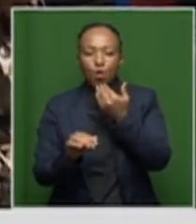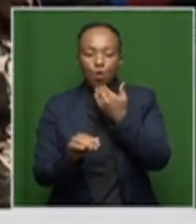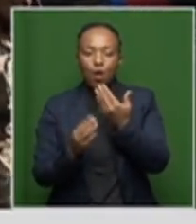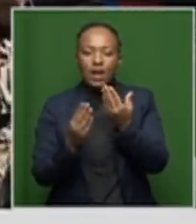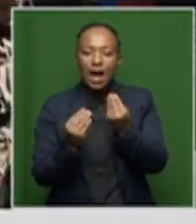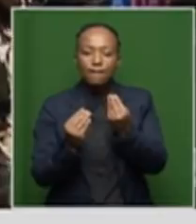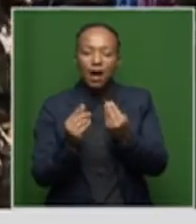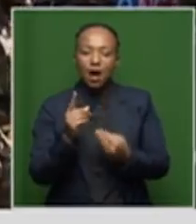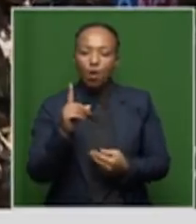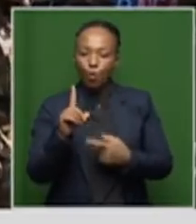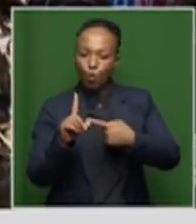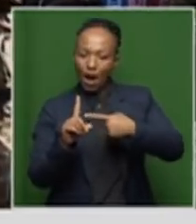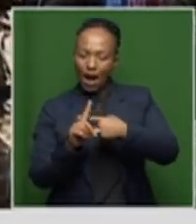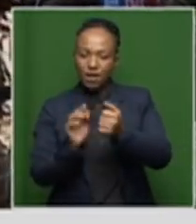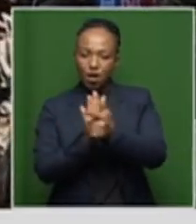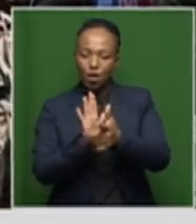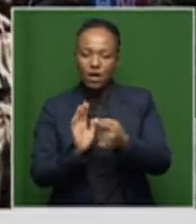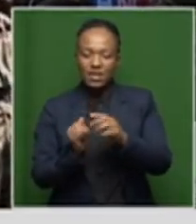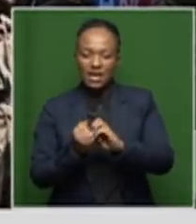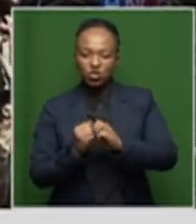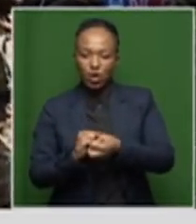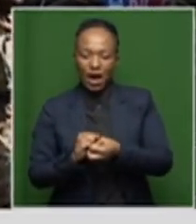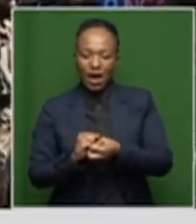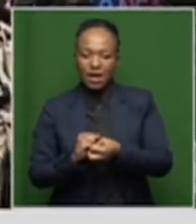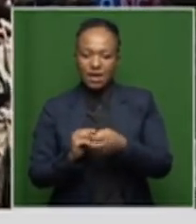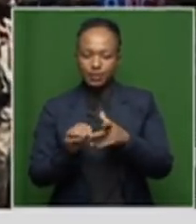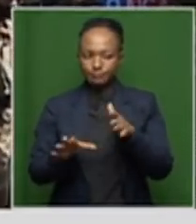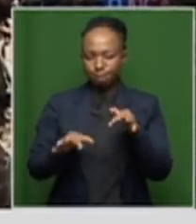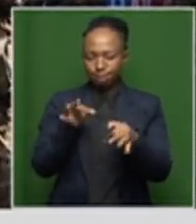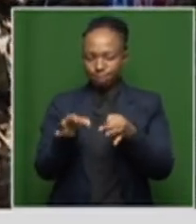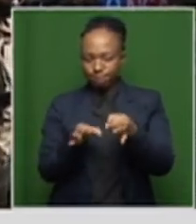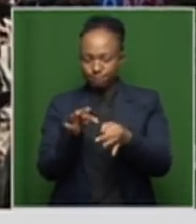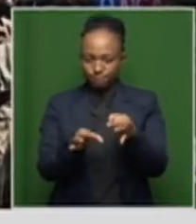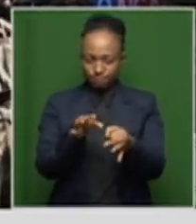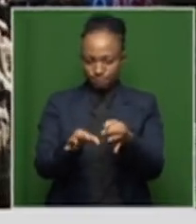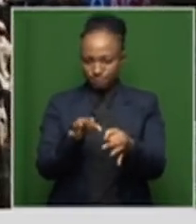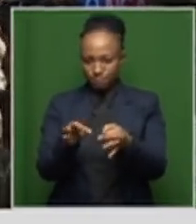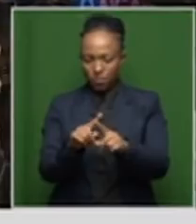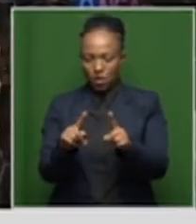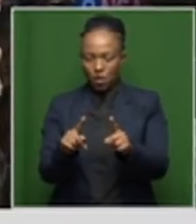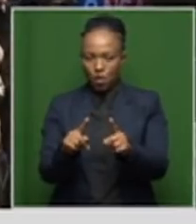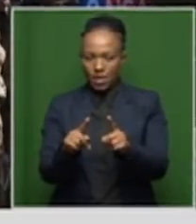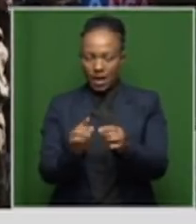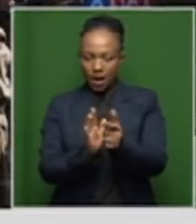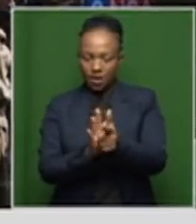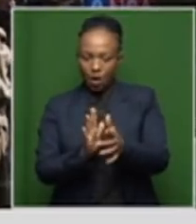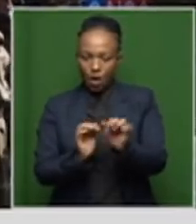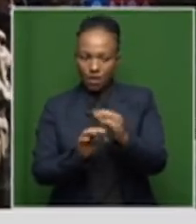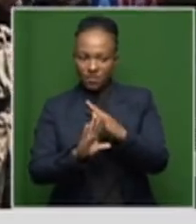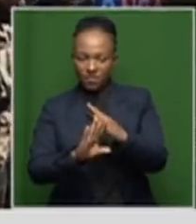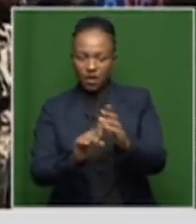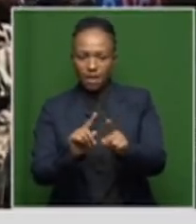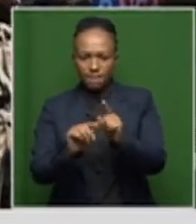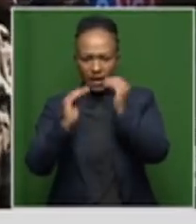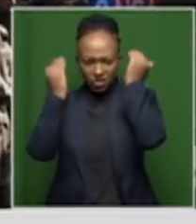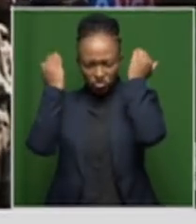accused number one's lawyers, in that they were trying to actually outline, the defense, but it seemed as though the judge